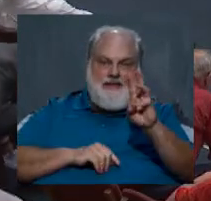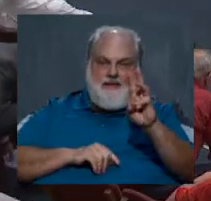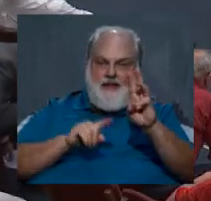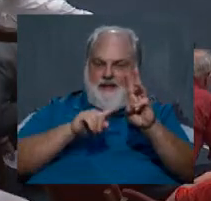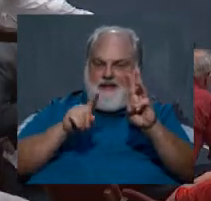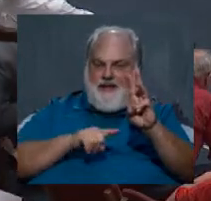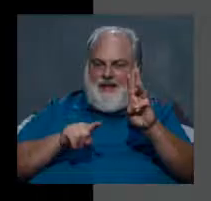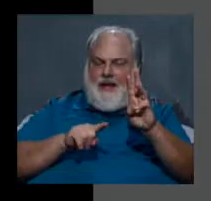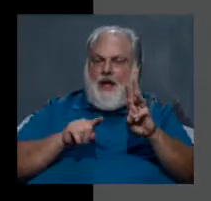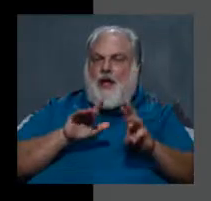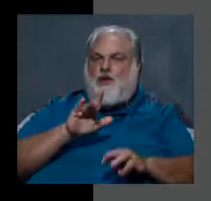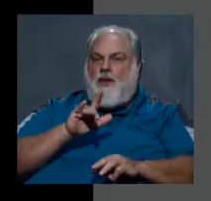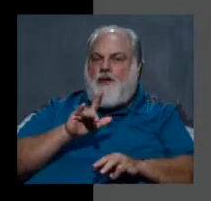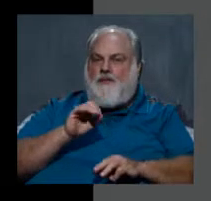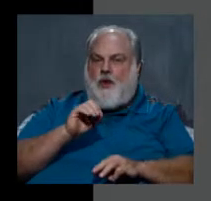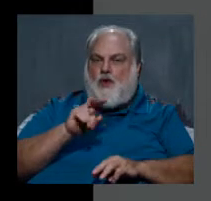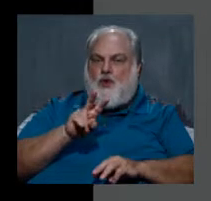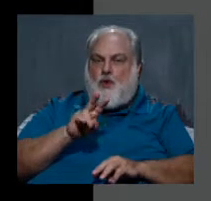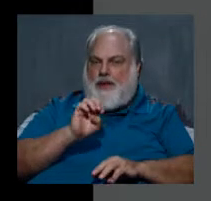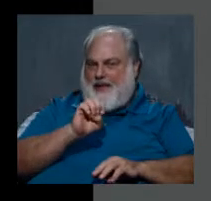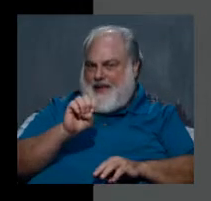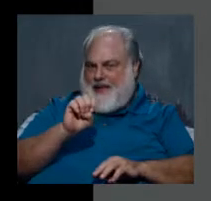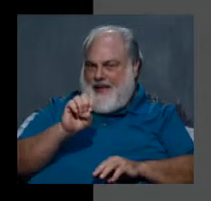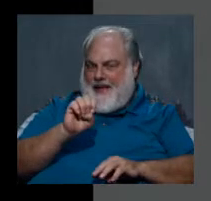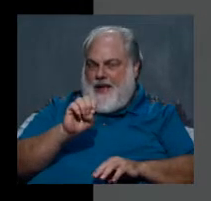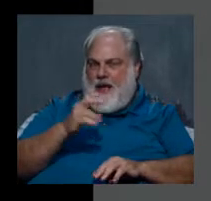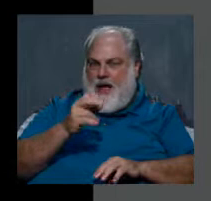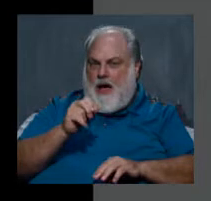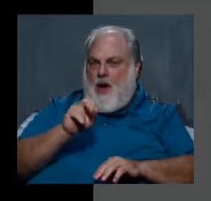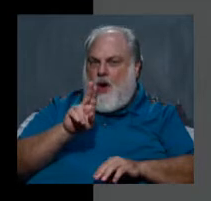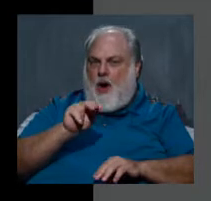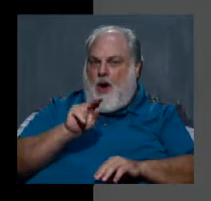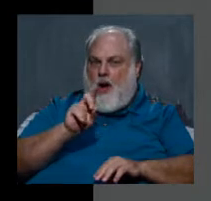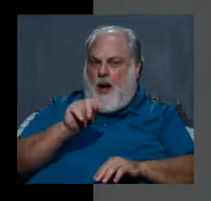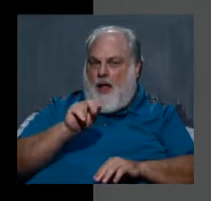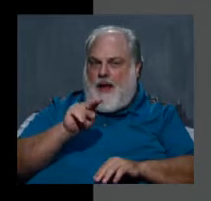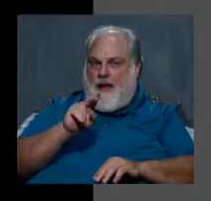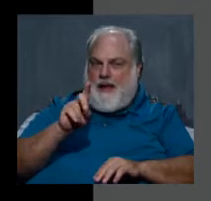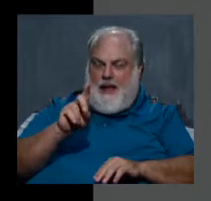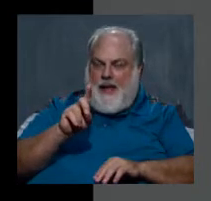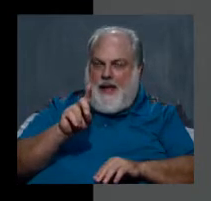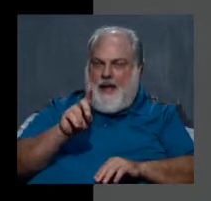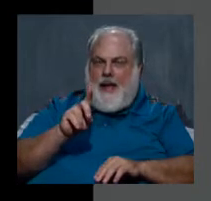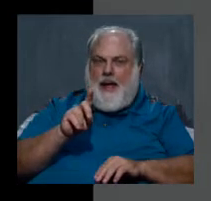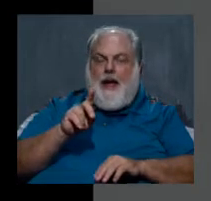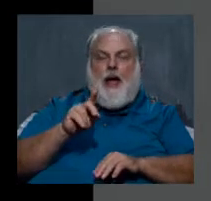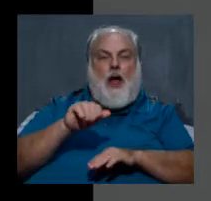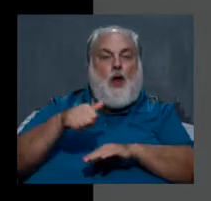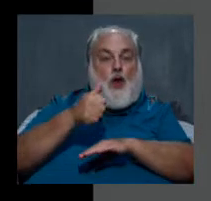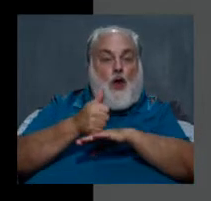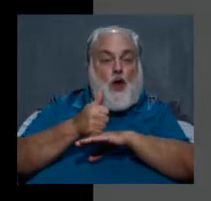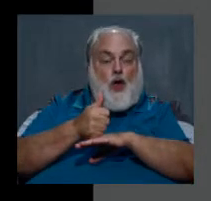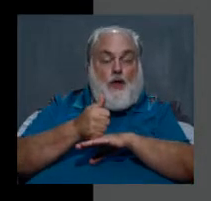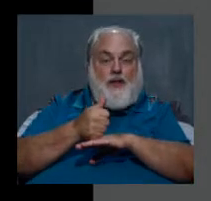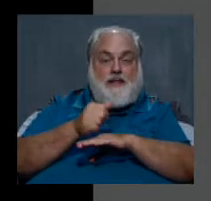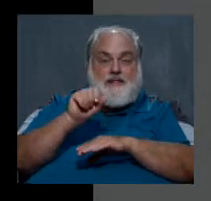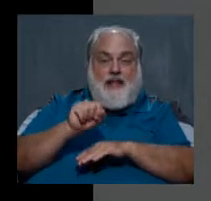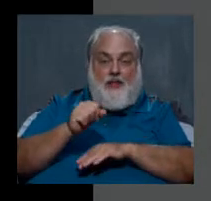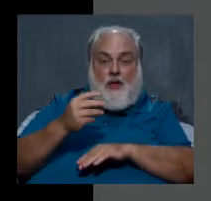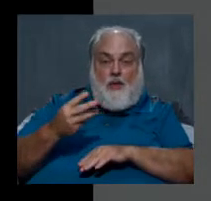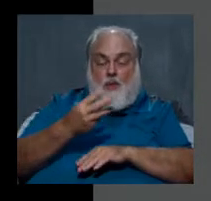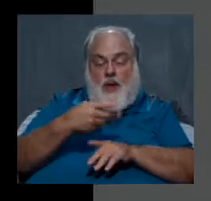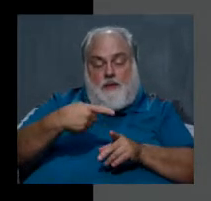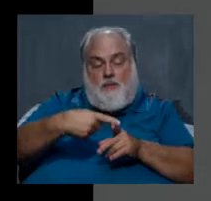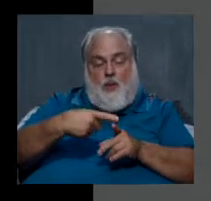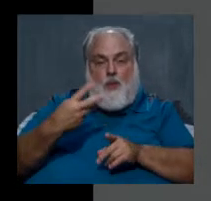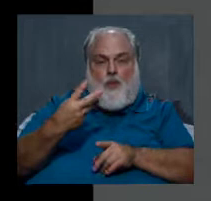number Z-2502-E, Hoglin Edition Revised Long Form PCD, located on the southwest corner of West